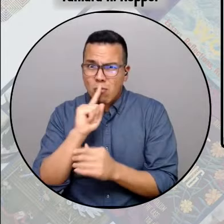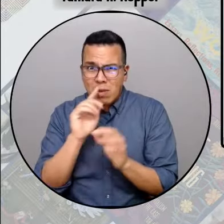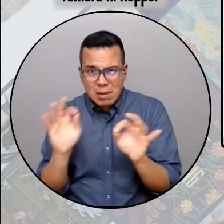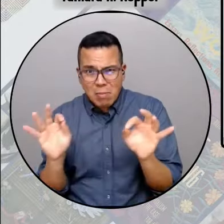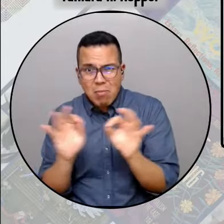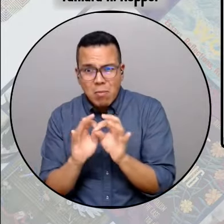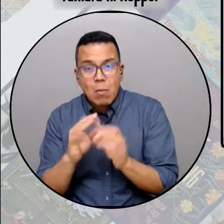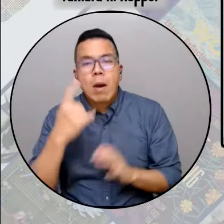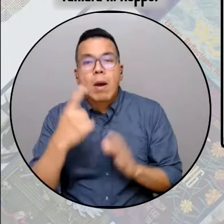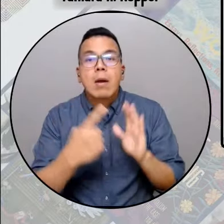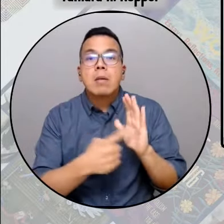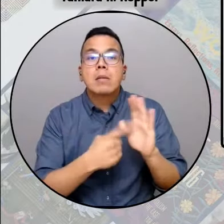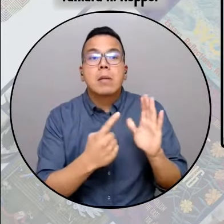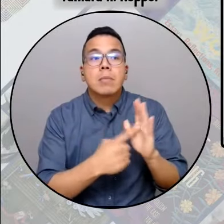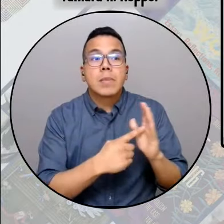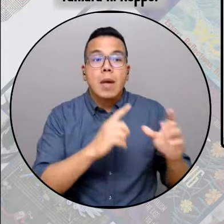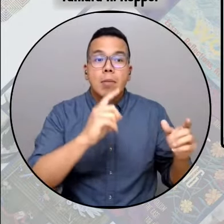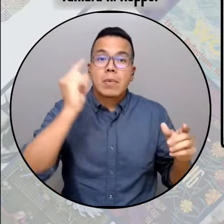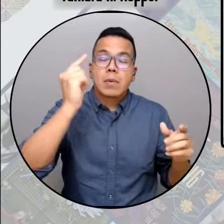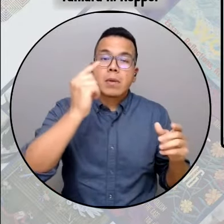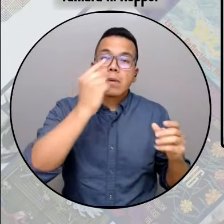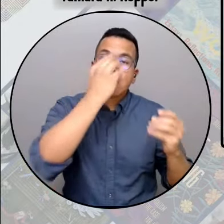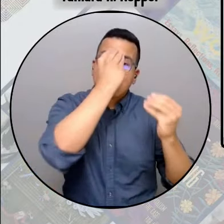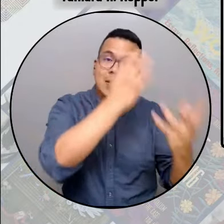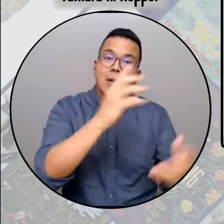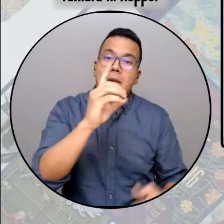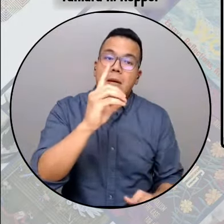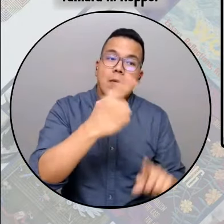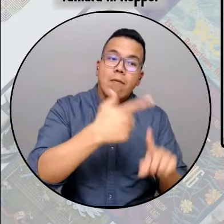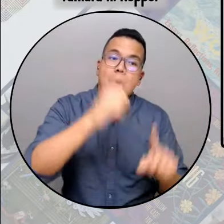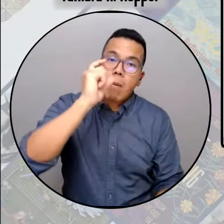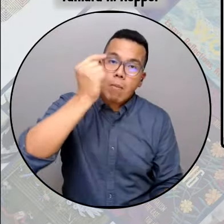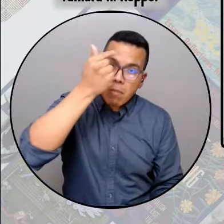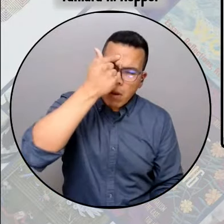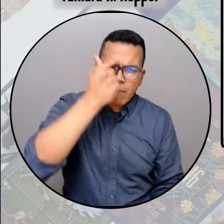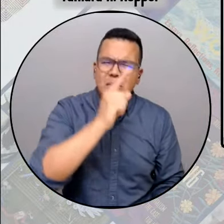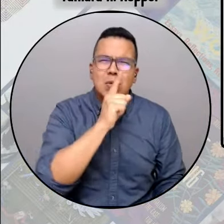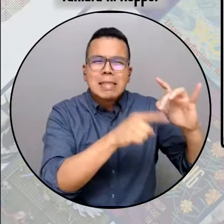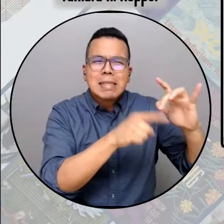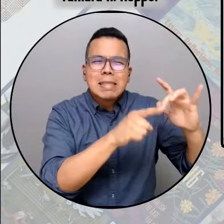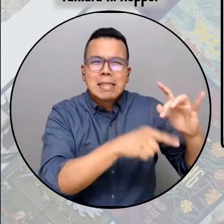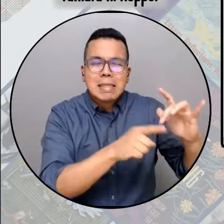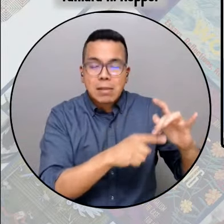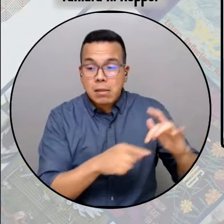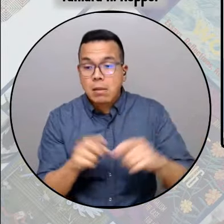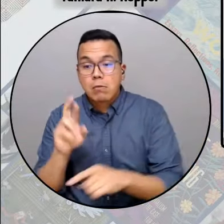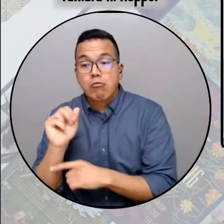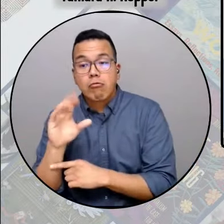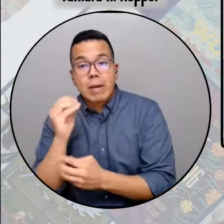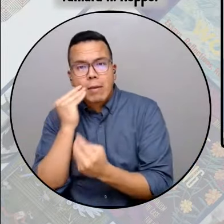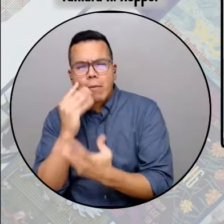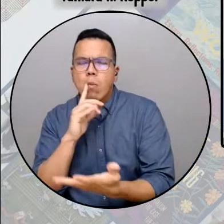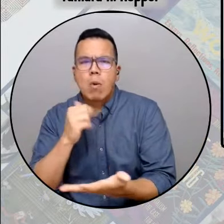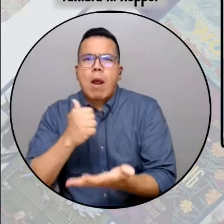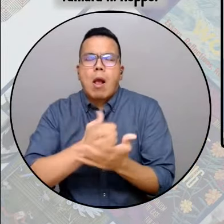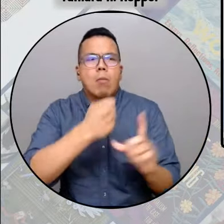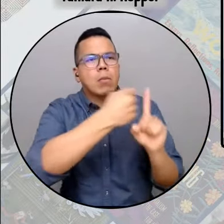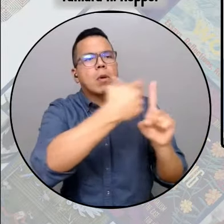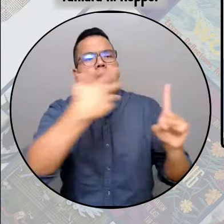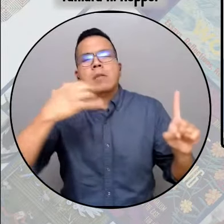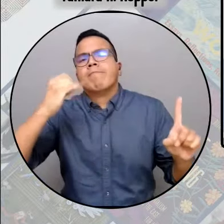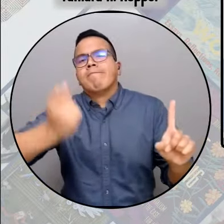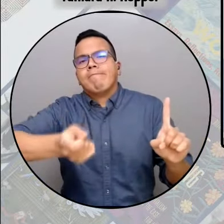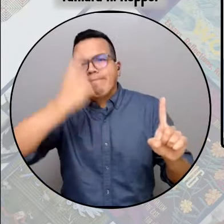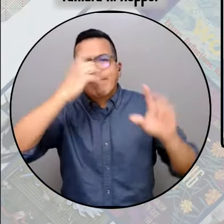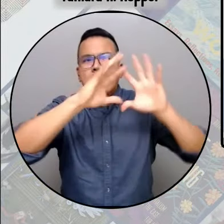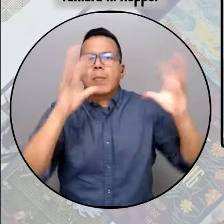gaps that, frankly, this data doesn't tell us, right? So now let's go back to here, okay? So the